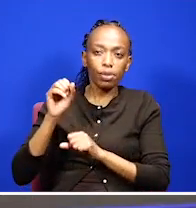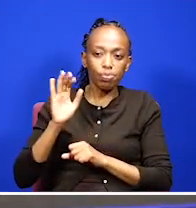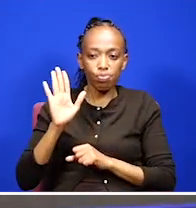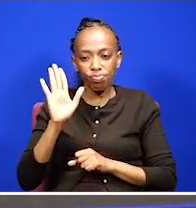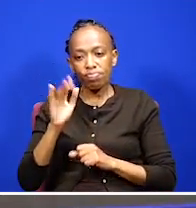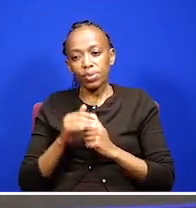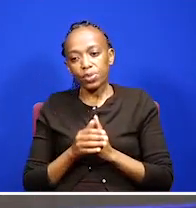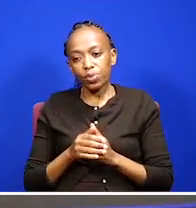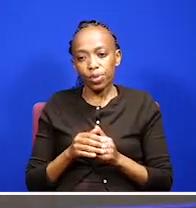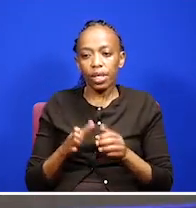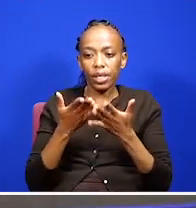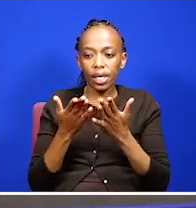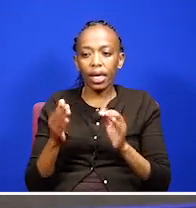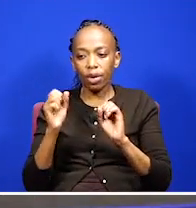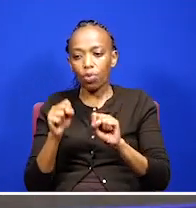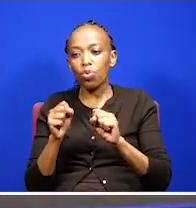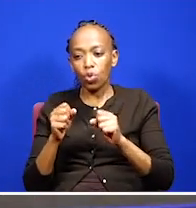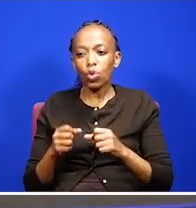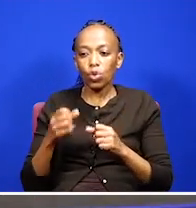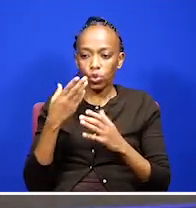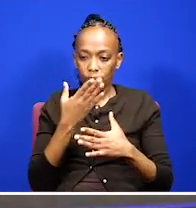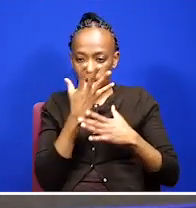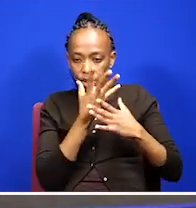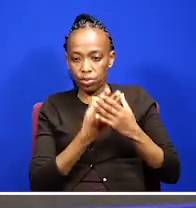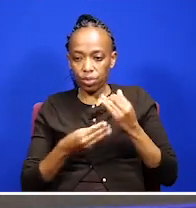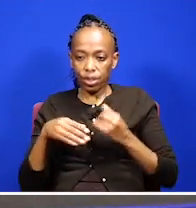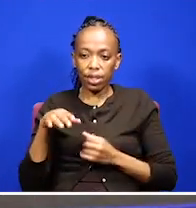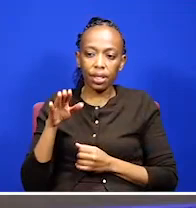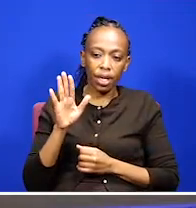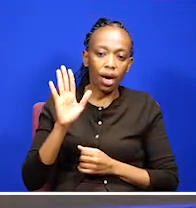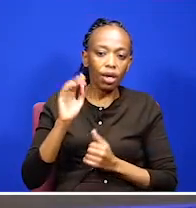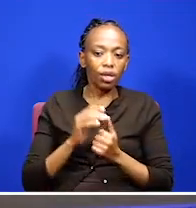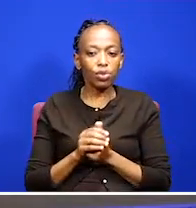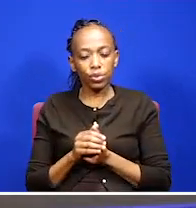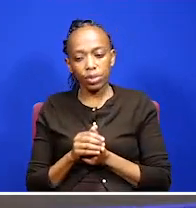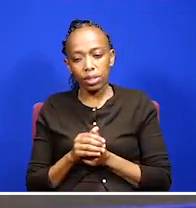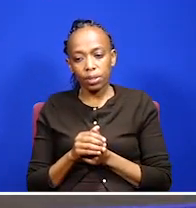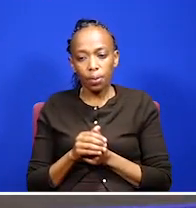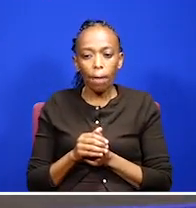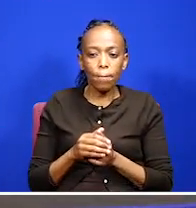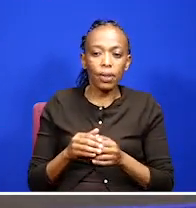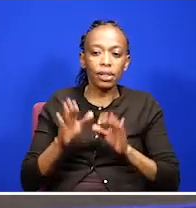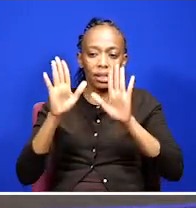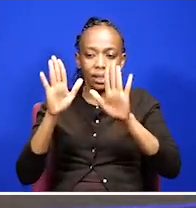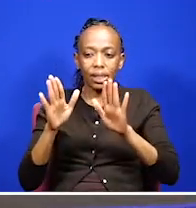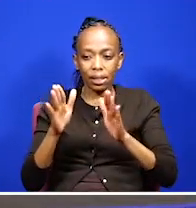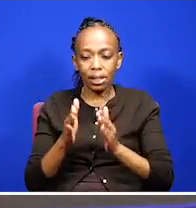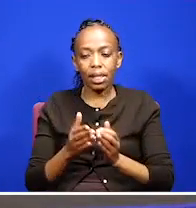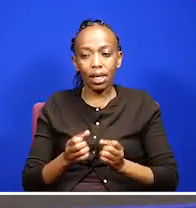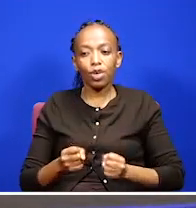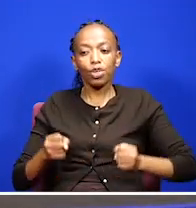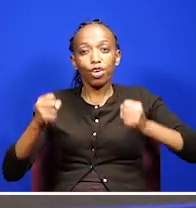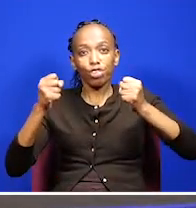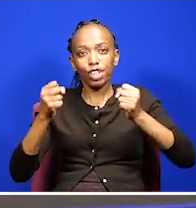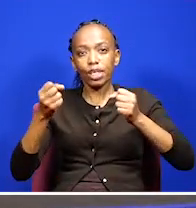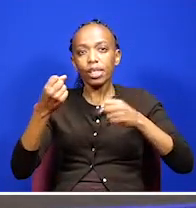up, so there's nothing I can do to let you down. And it doesn't